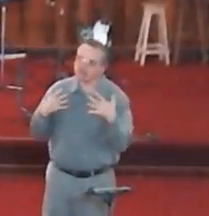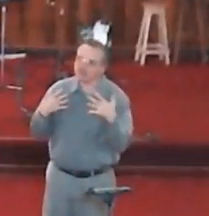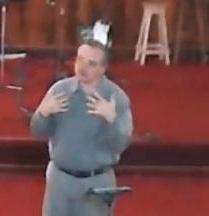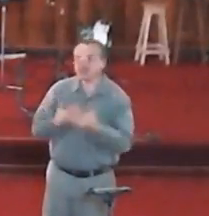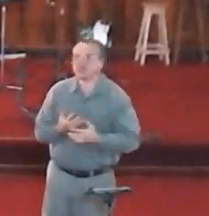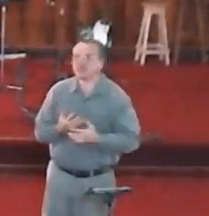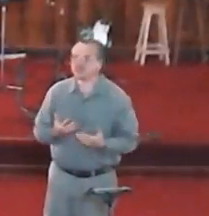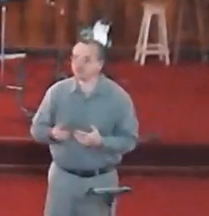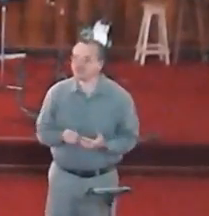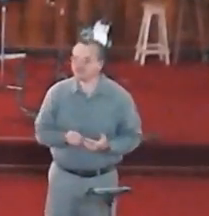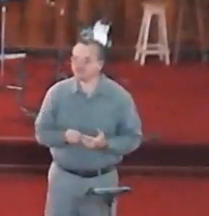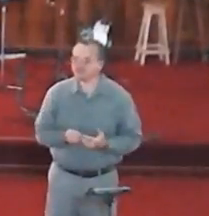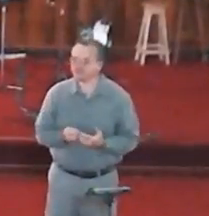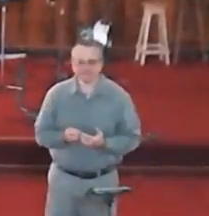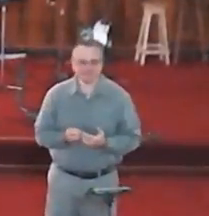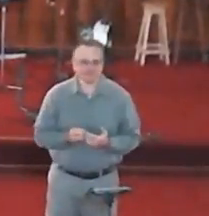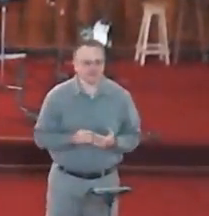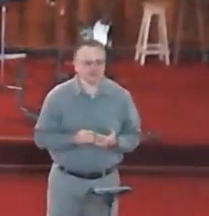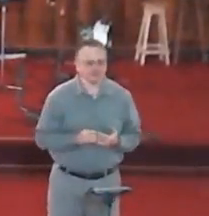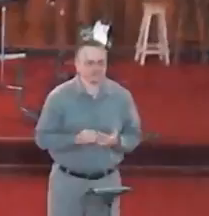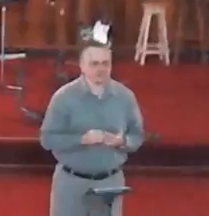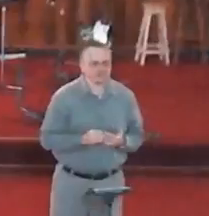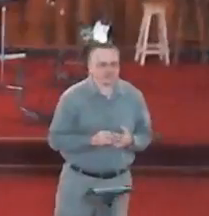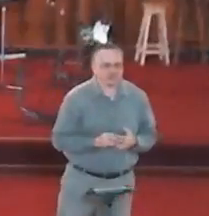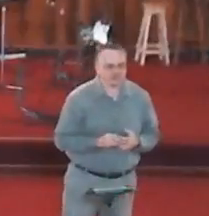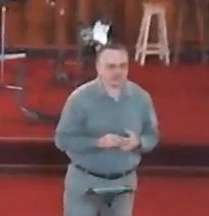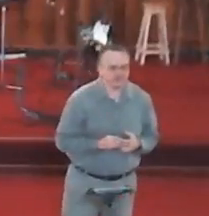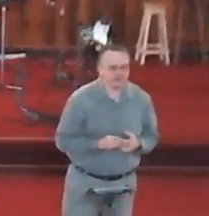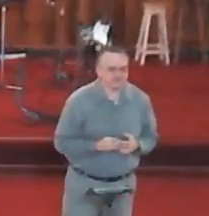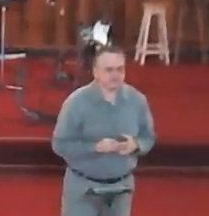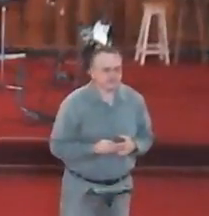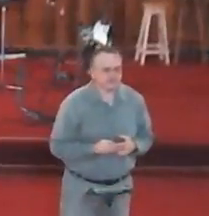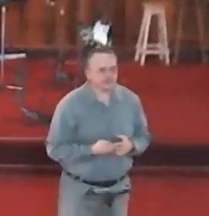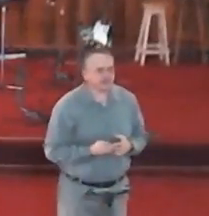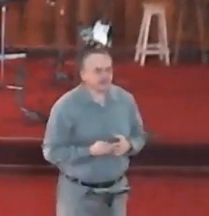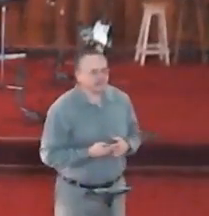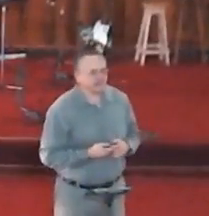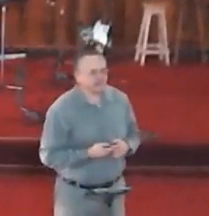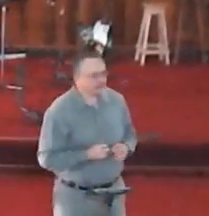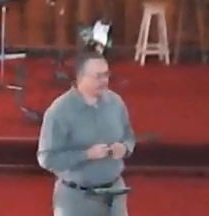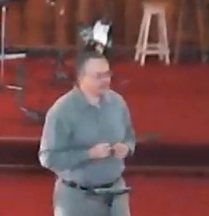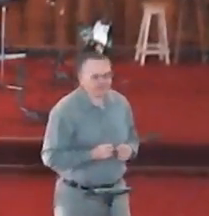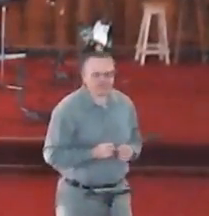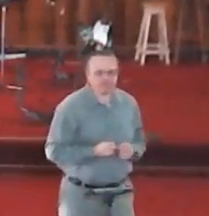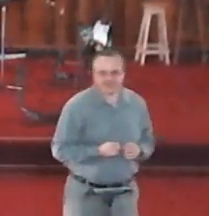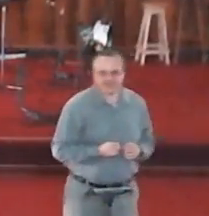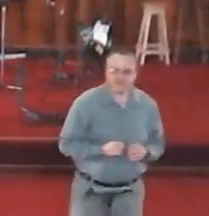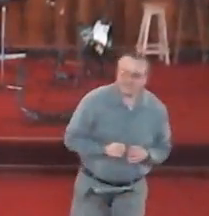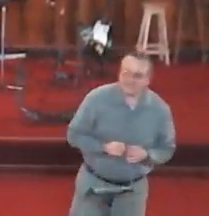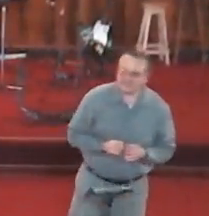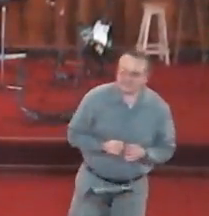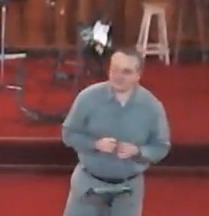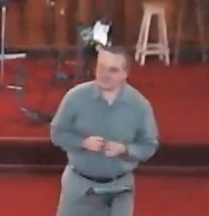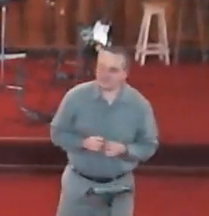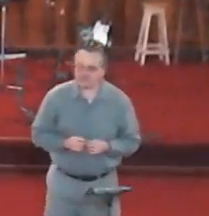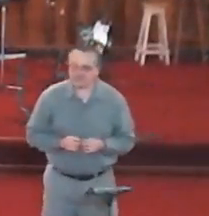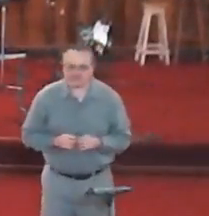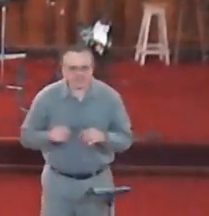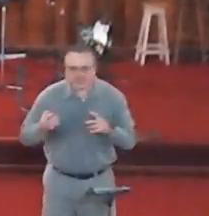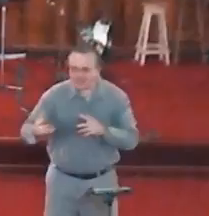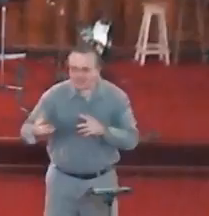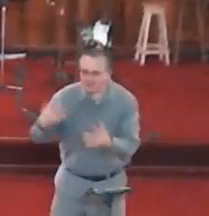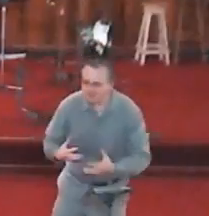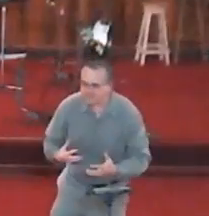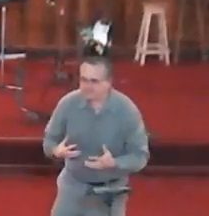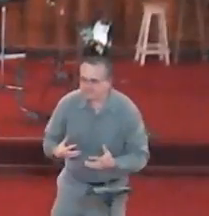empezamos a cuidarnos más. So once we have revealed what's going on, we start taking better care. Todavía esta semana,